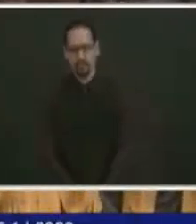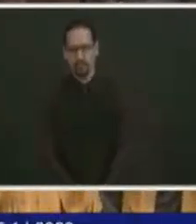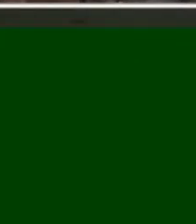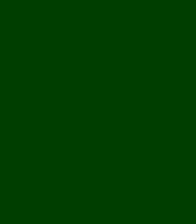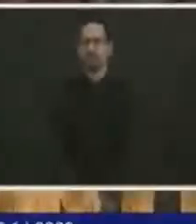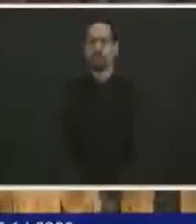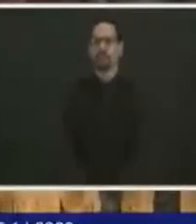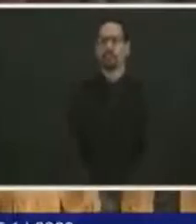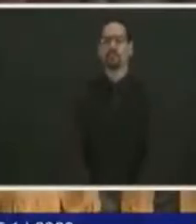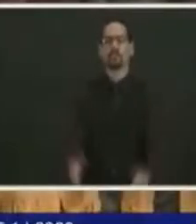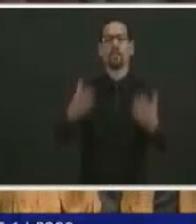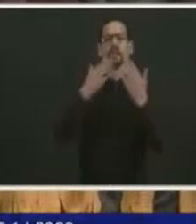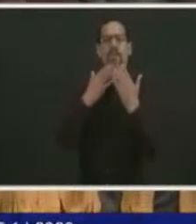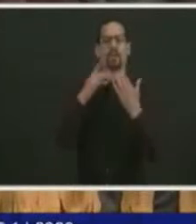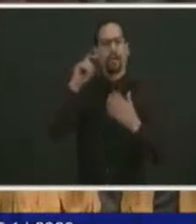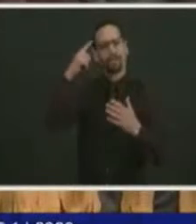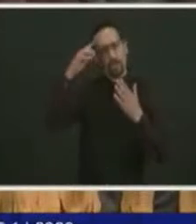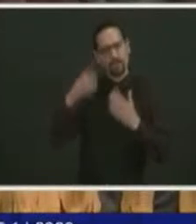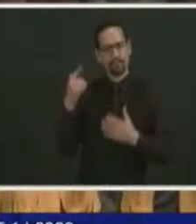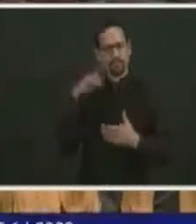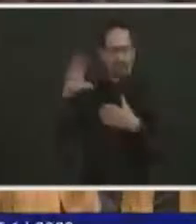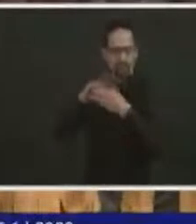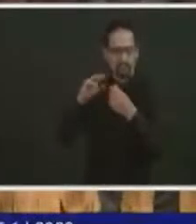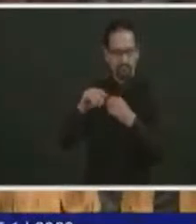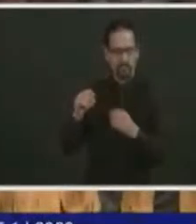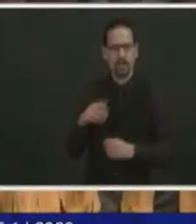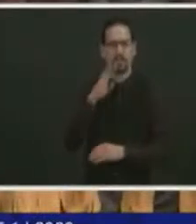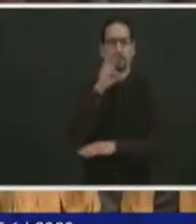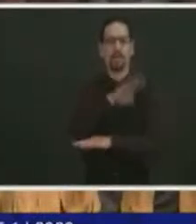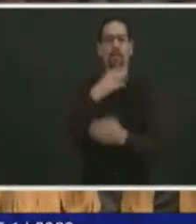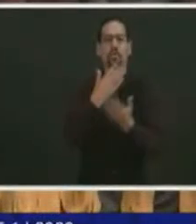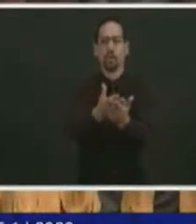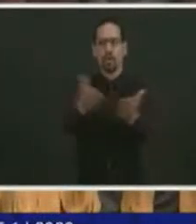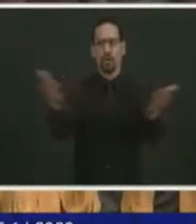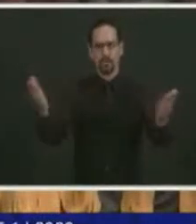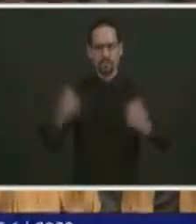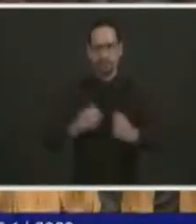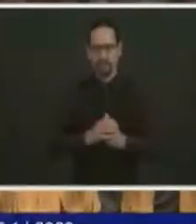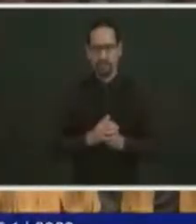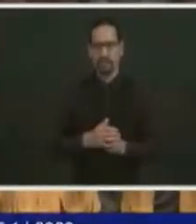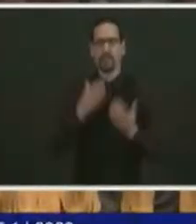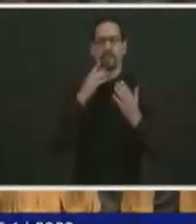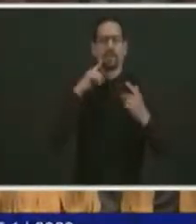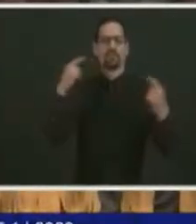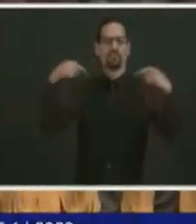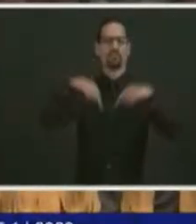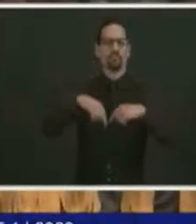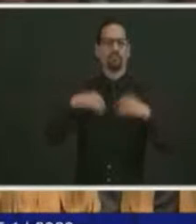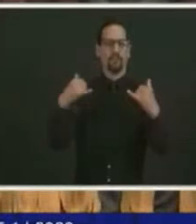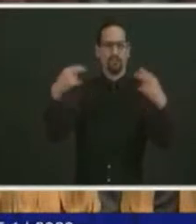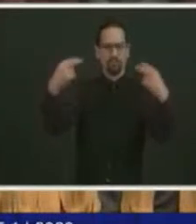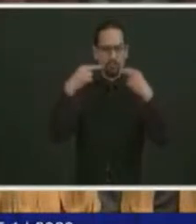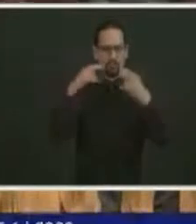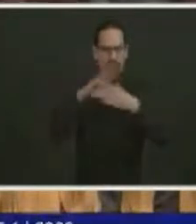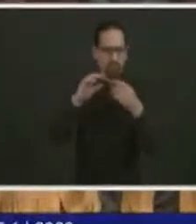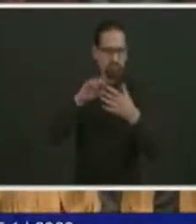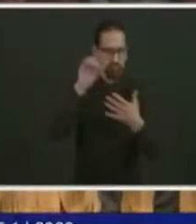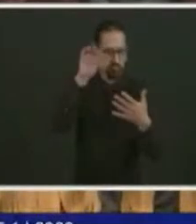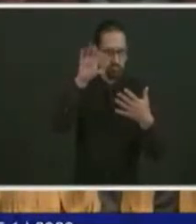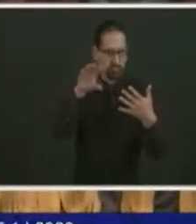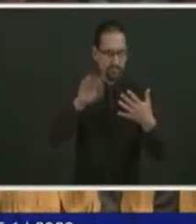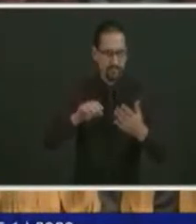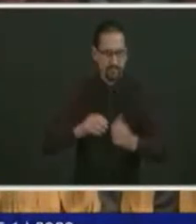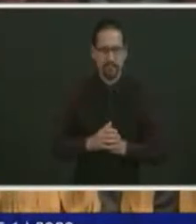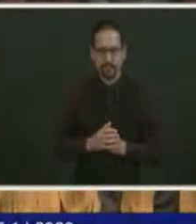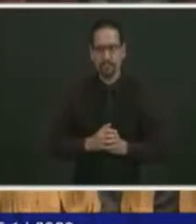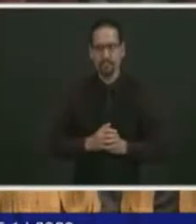Thank you, Governor. Afternoon, everyone. As usual, thank you for being with us. We are